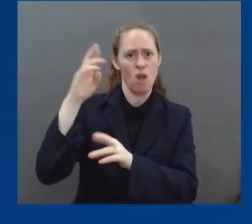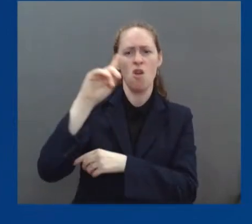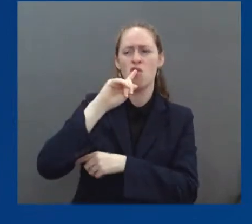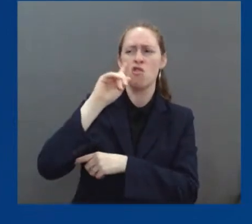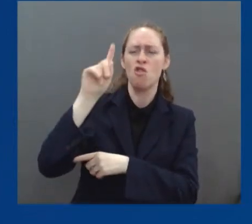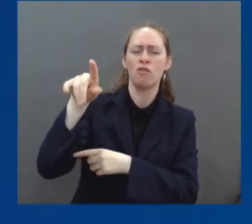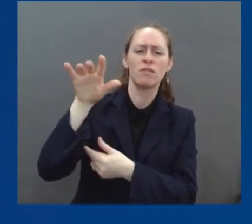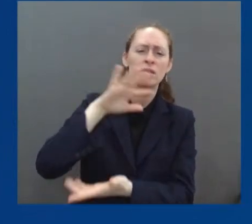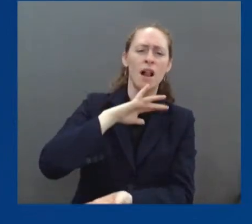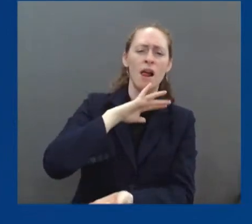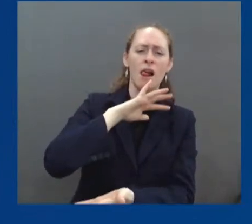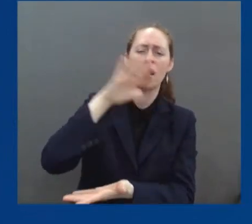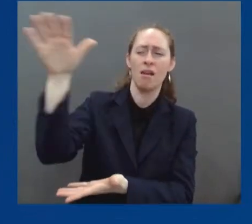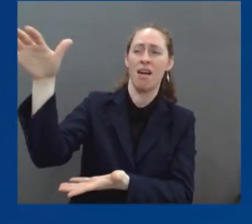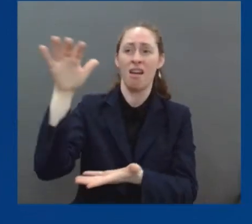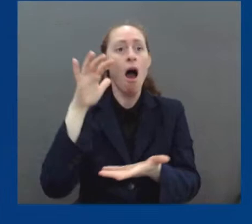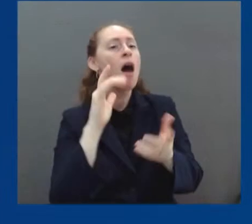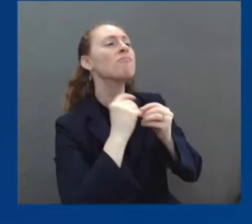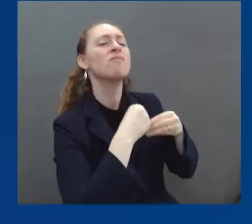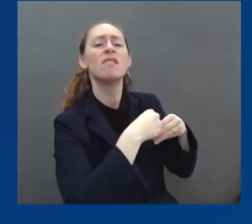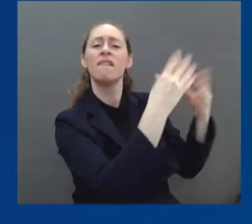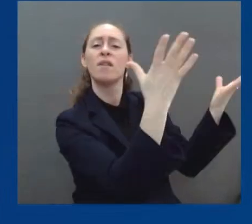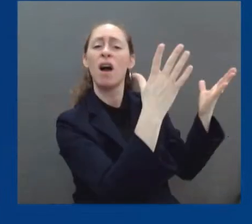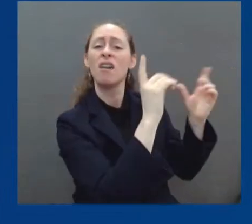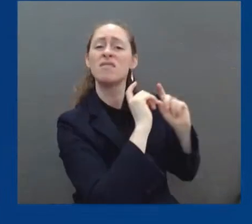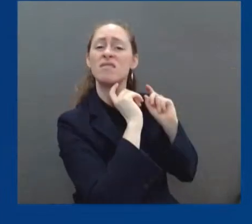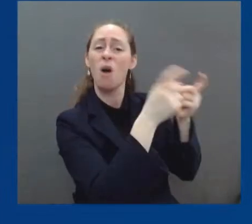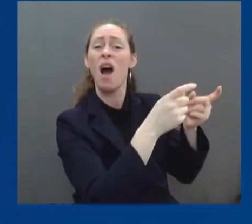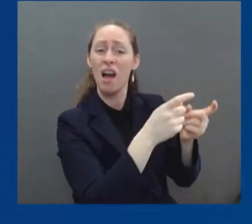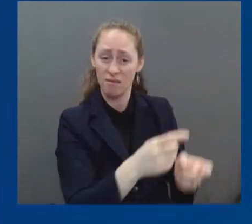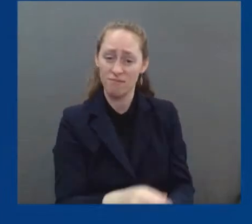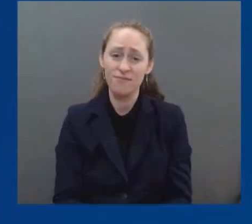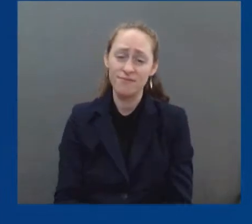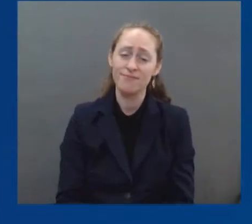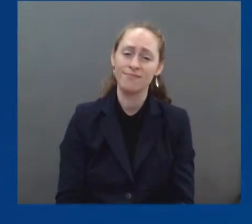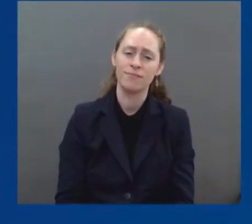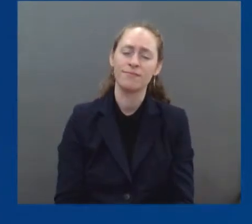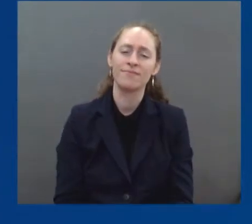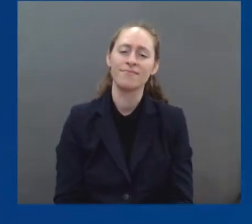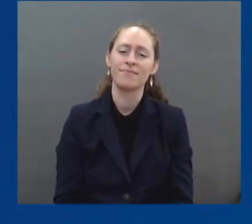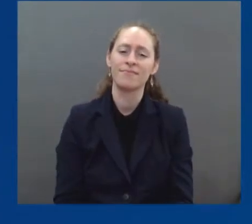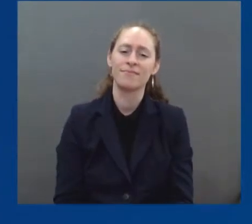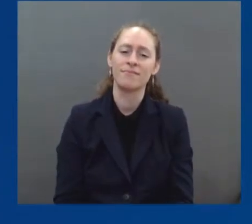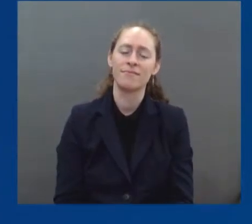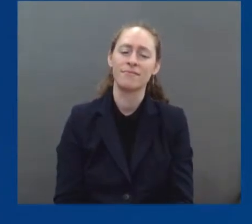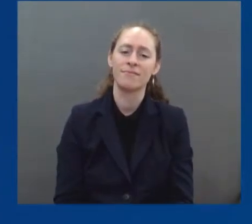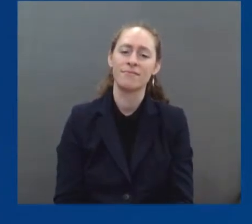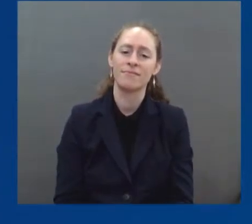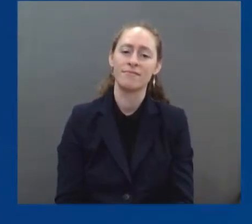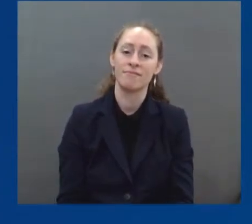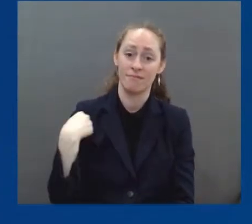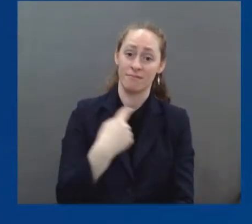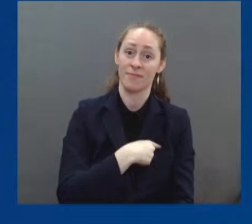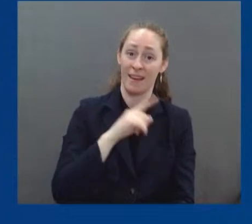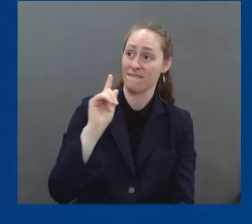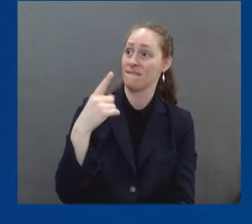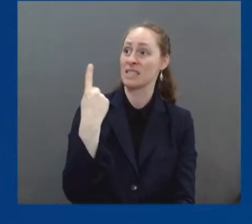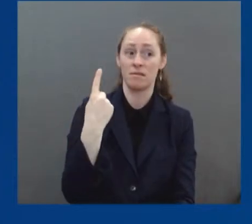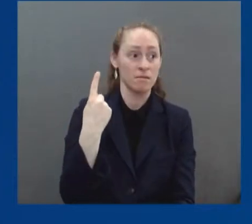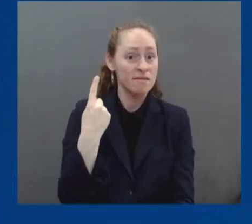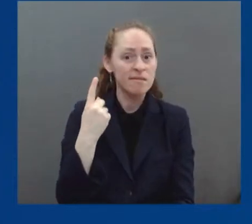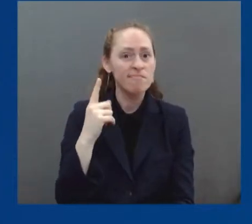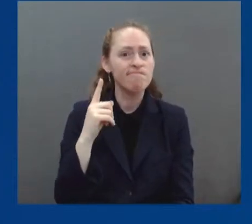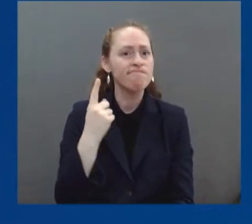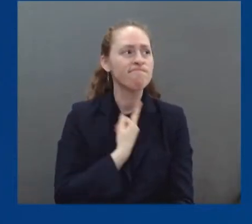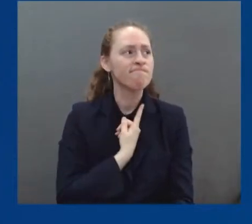vaccine doses. We were the first and remain the only country to broker a deal with the U.S. manufacturer